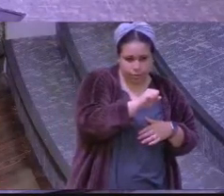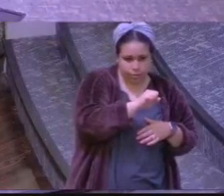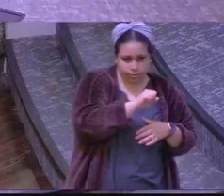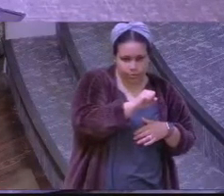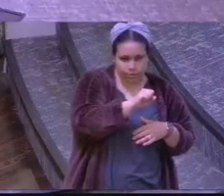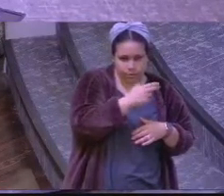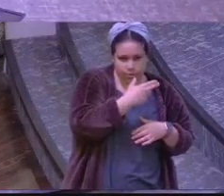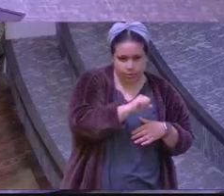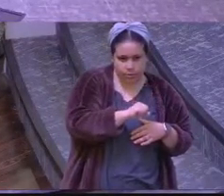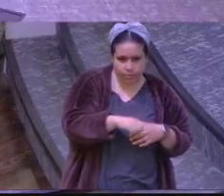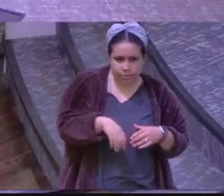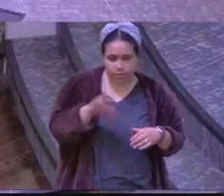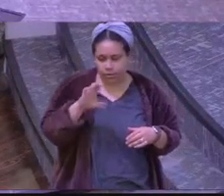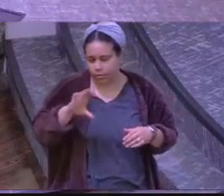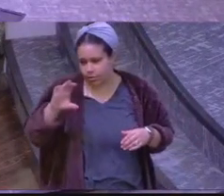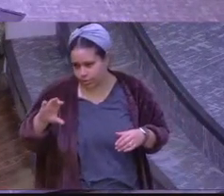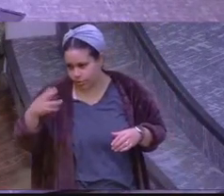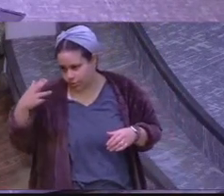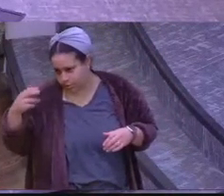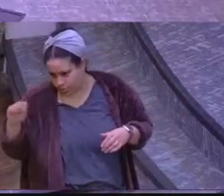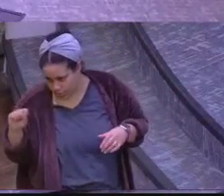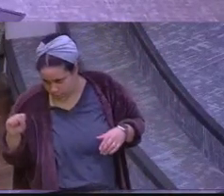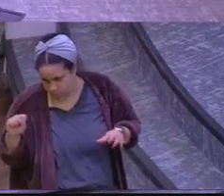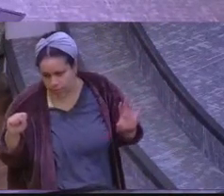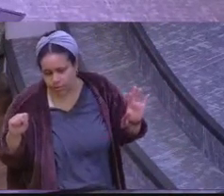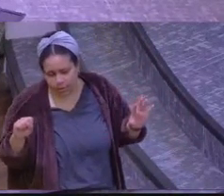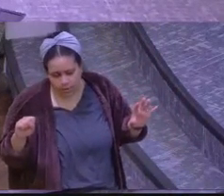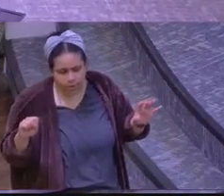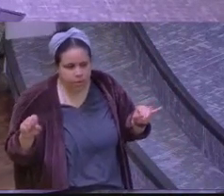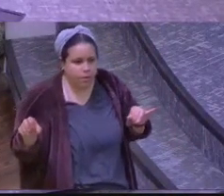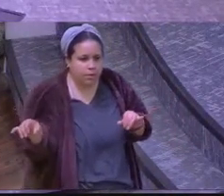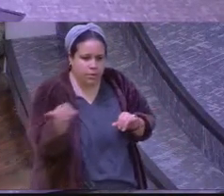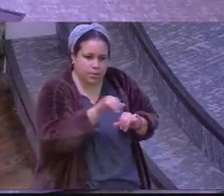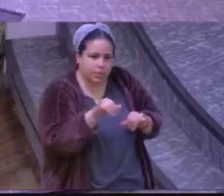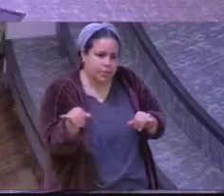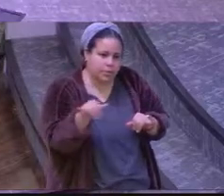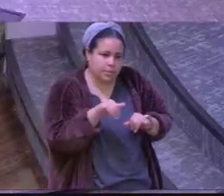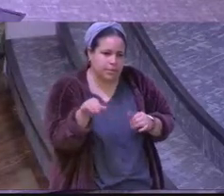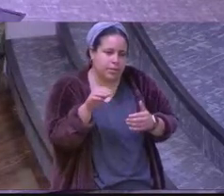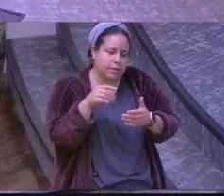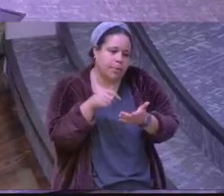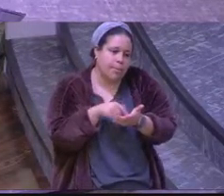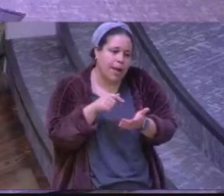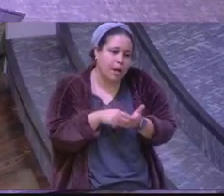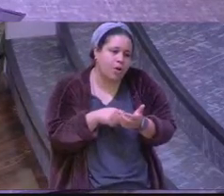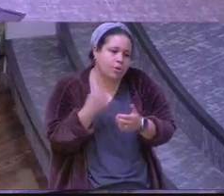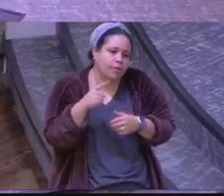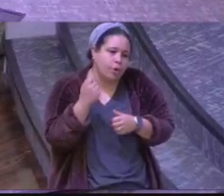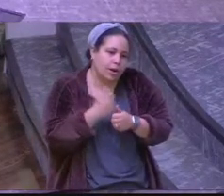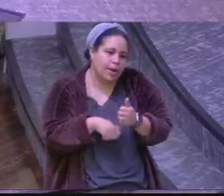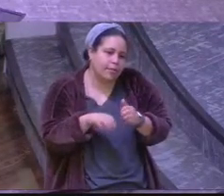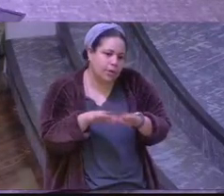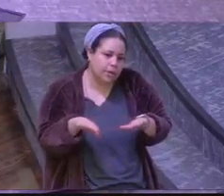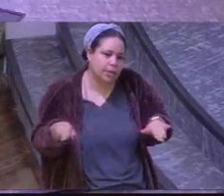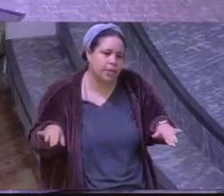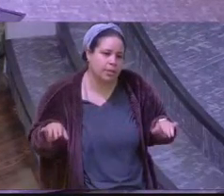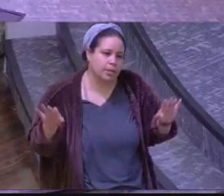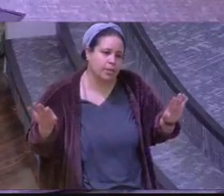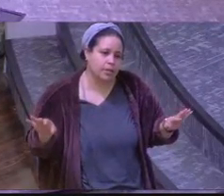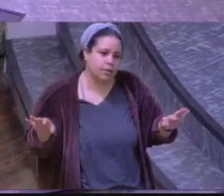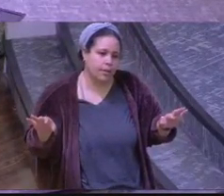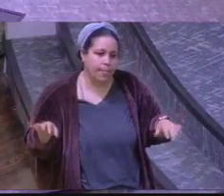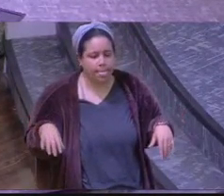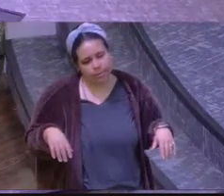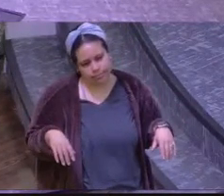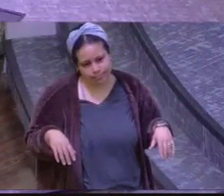able to have the ability to say, well, look, we're giving them identical amounts of money per kid on whatever program it is. Yeah, or we can not. Definitely, let me think